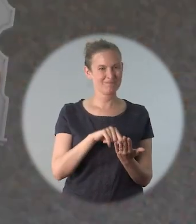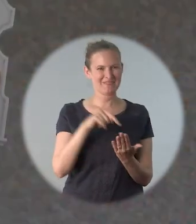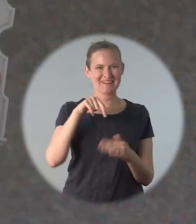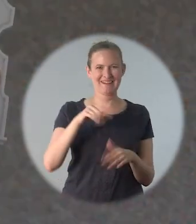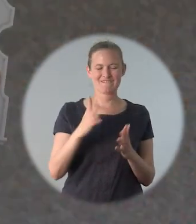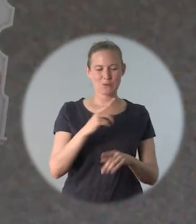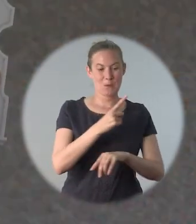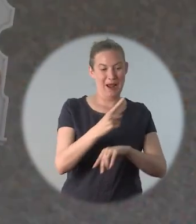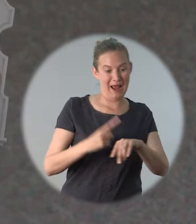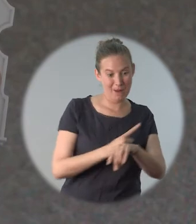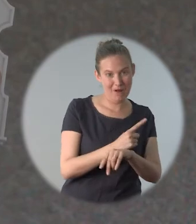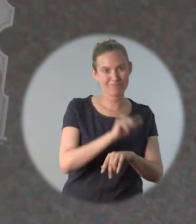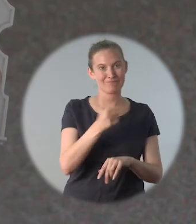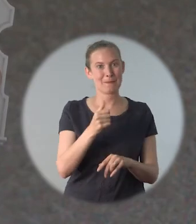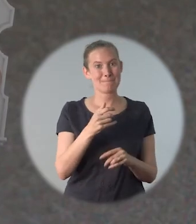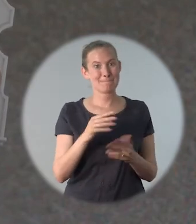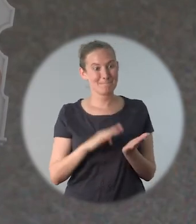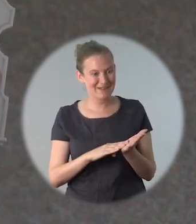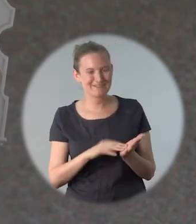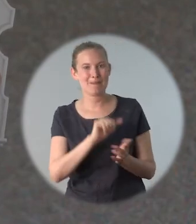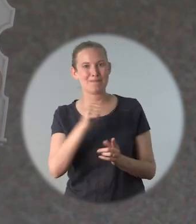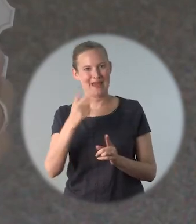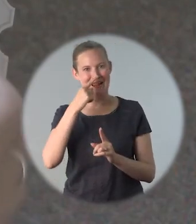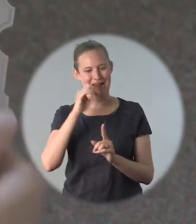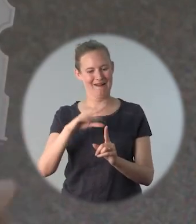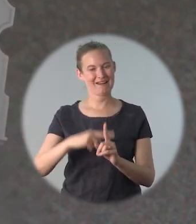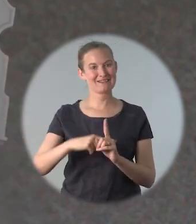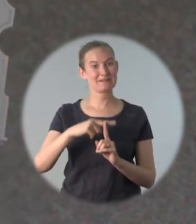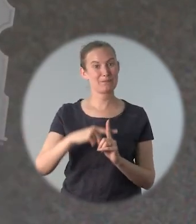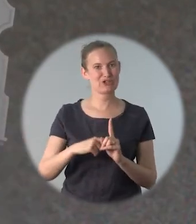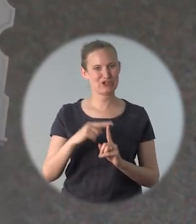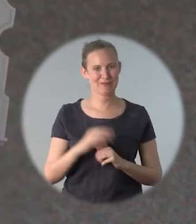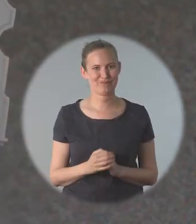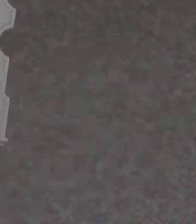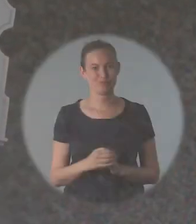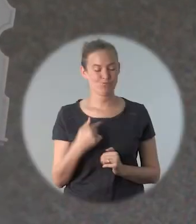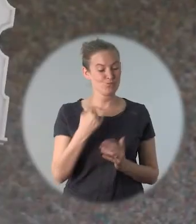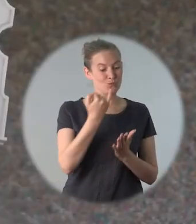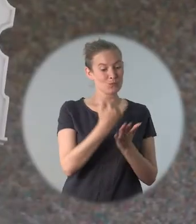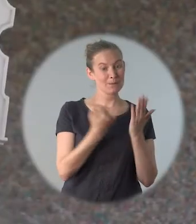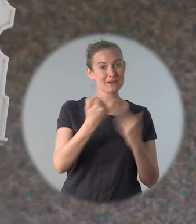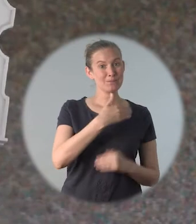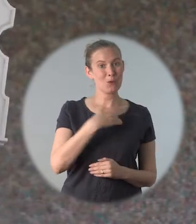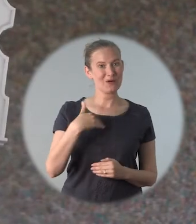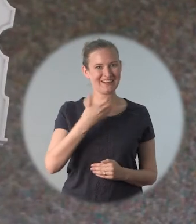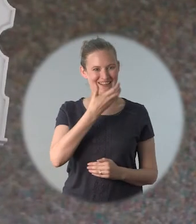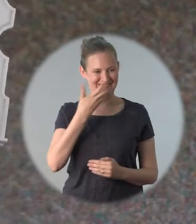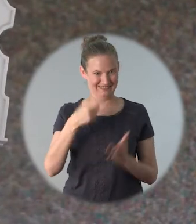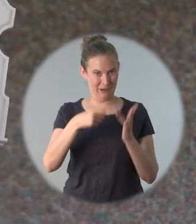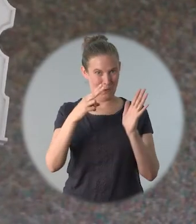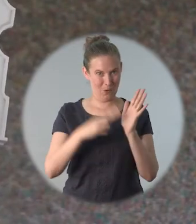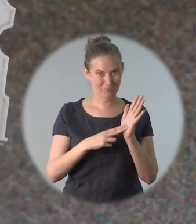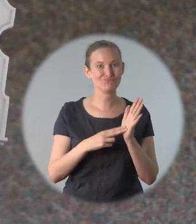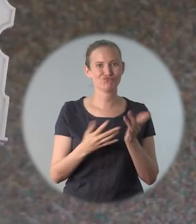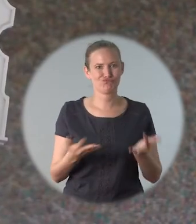On this programmer you do the hour first then the minutes and finally the temperature. So at 6.30 in the